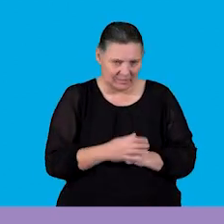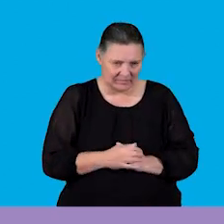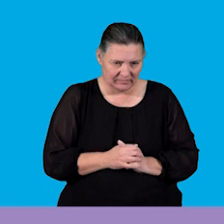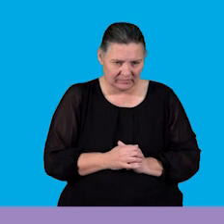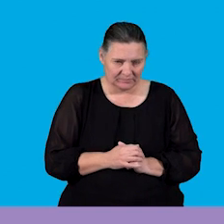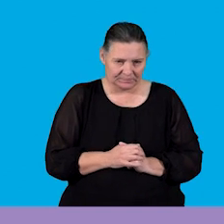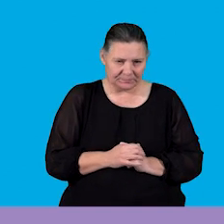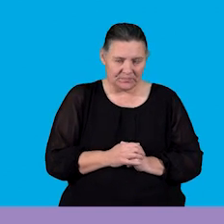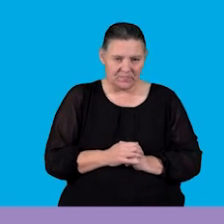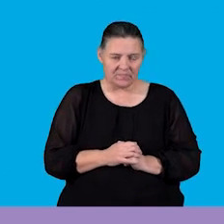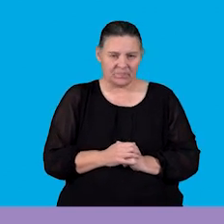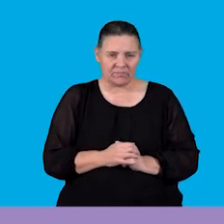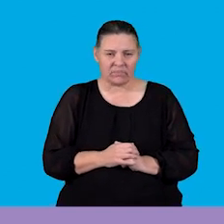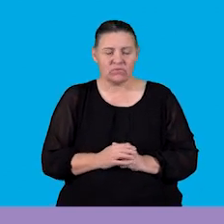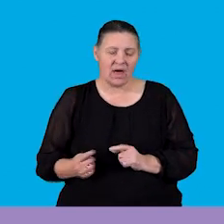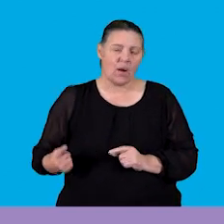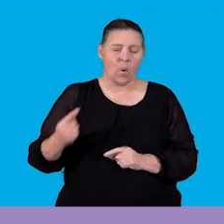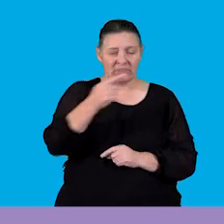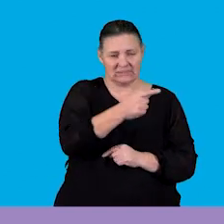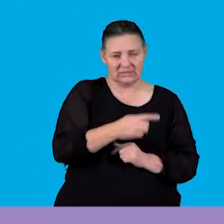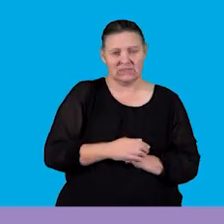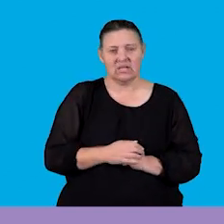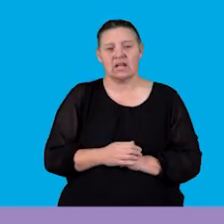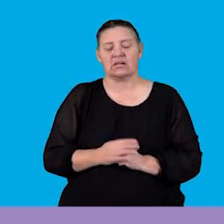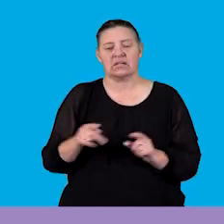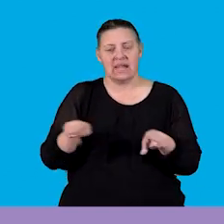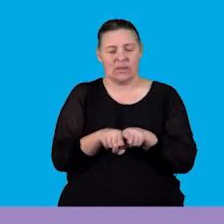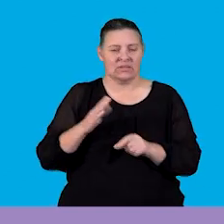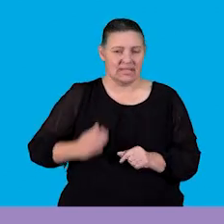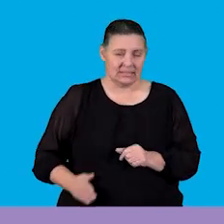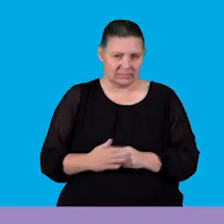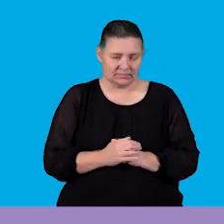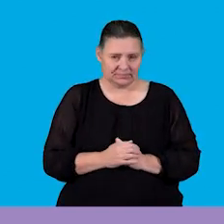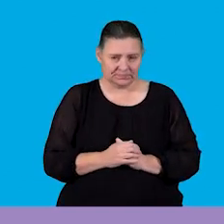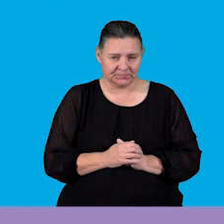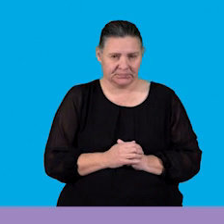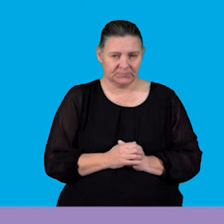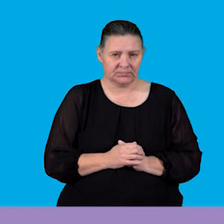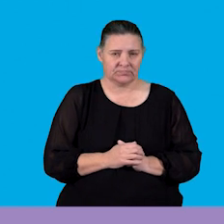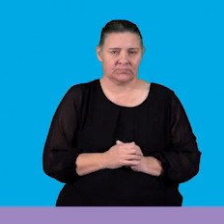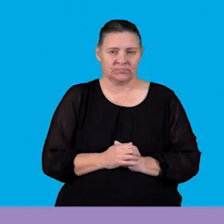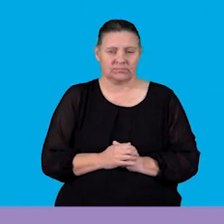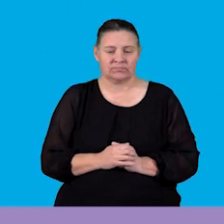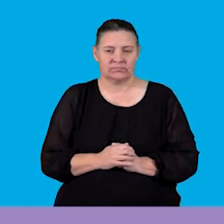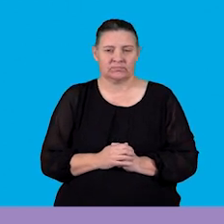the angles are opposite equal sides.